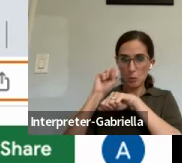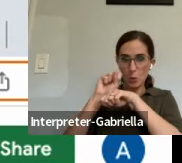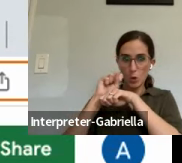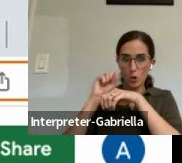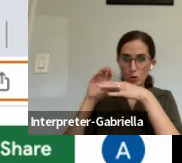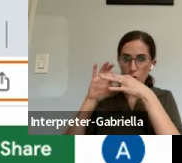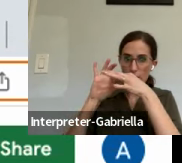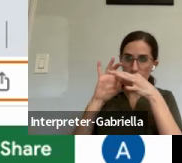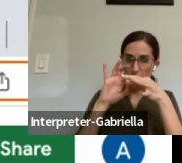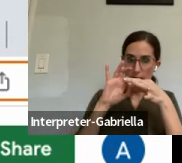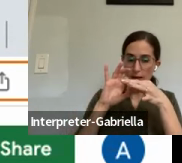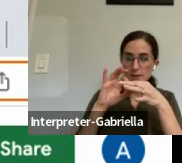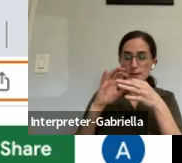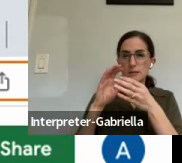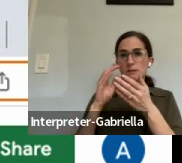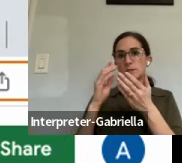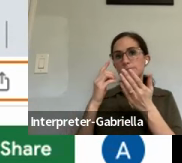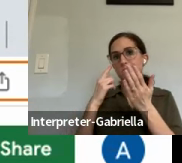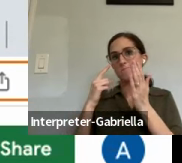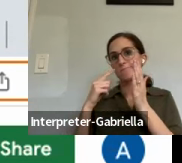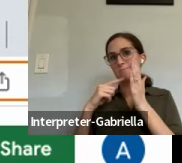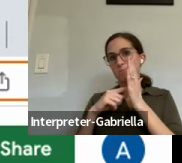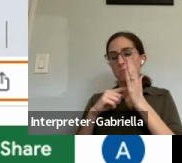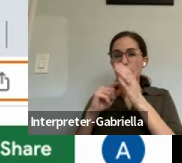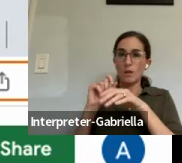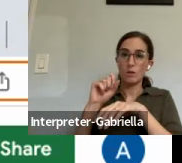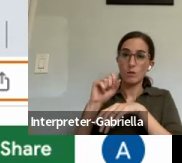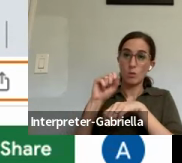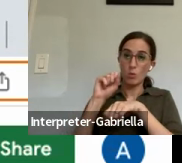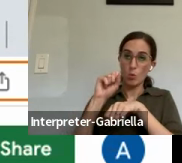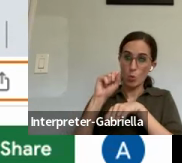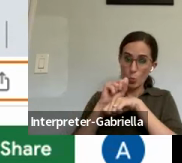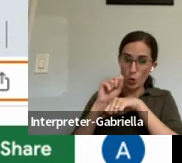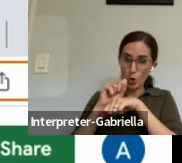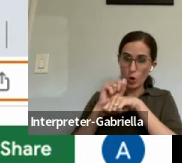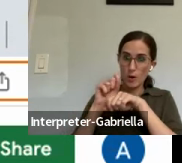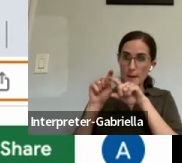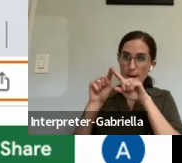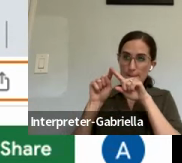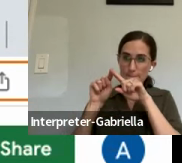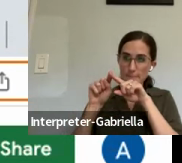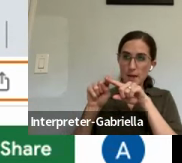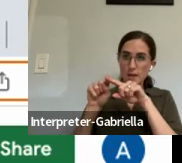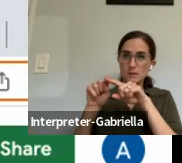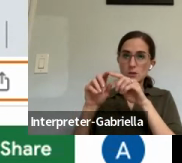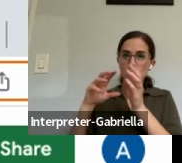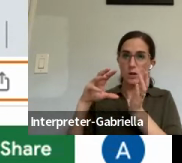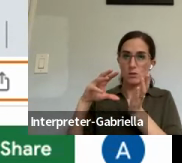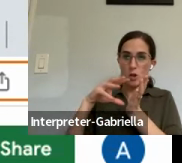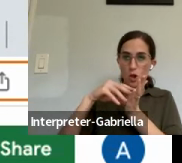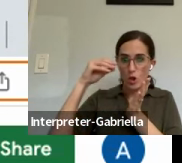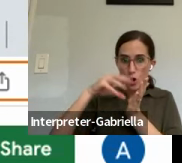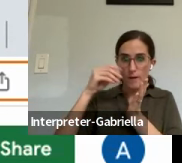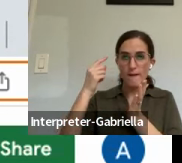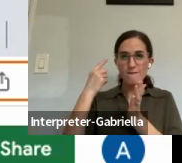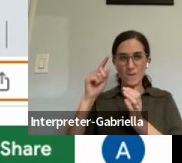items on here. I put work-based learning opportunities for adult learners. So somebody had mentioned earlier, funding for